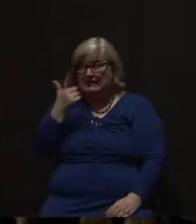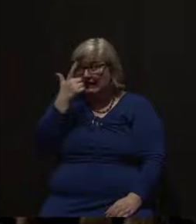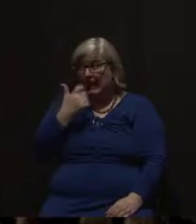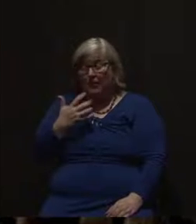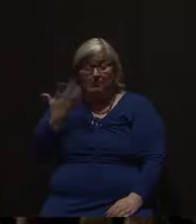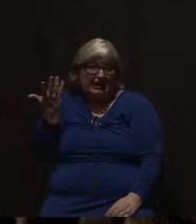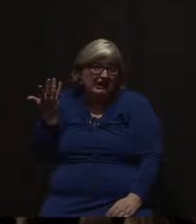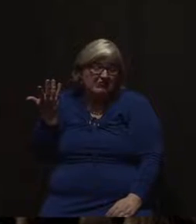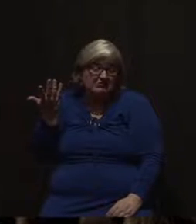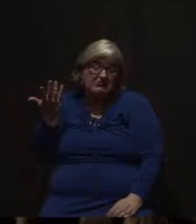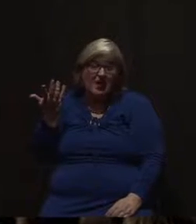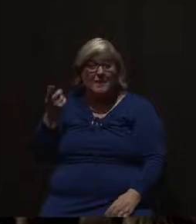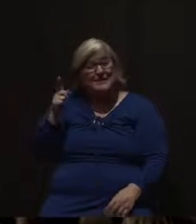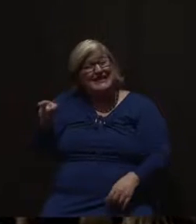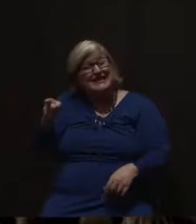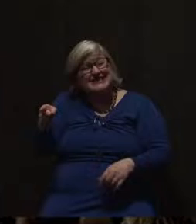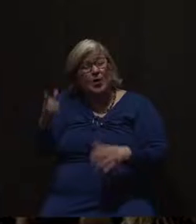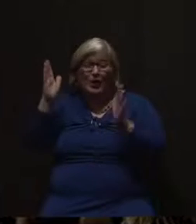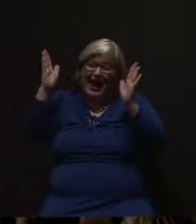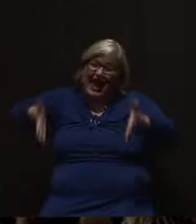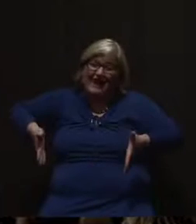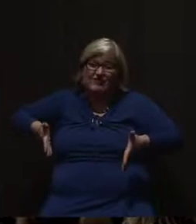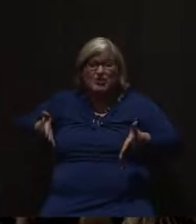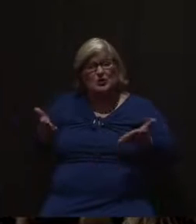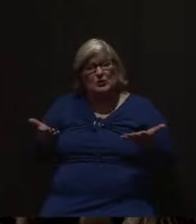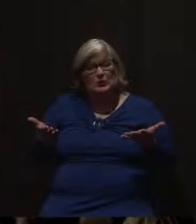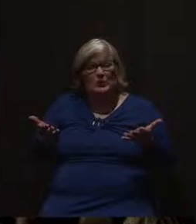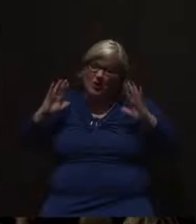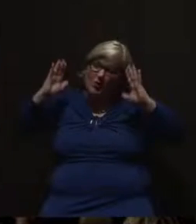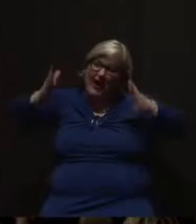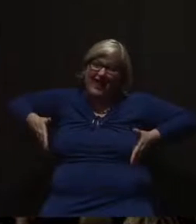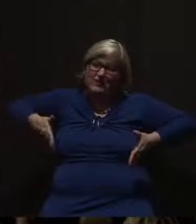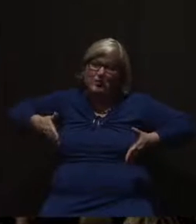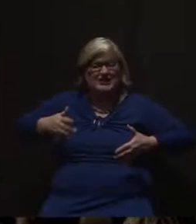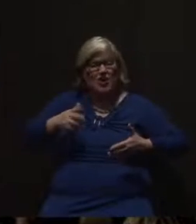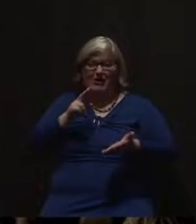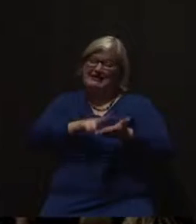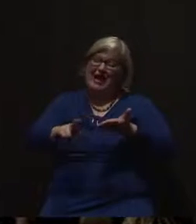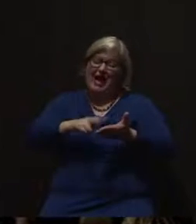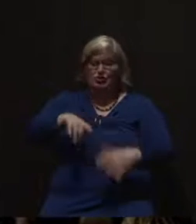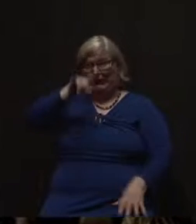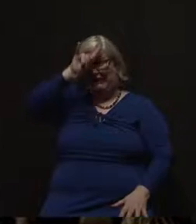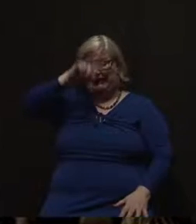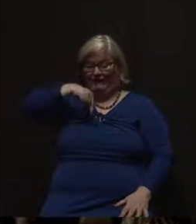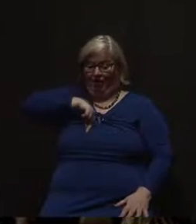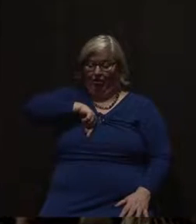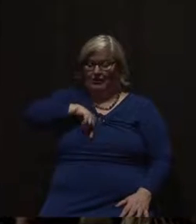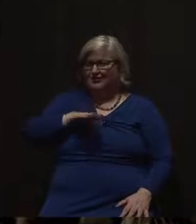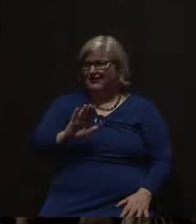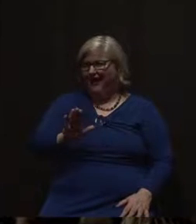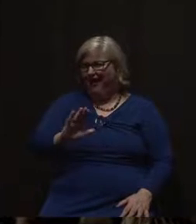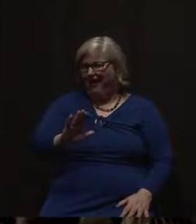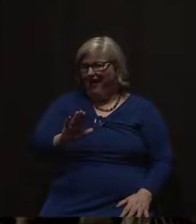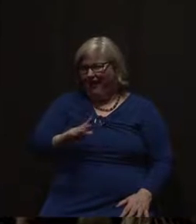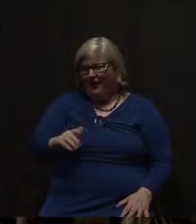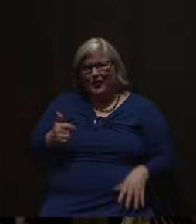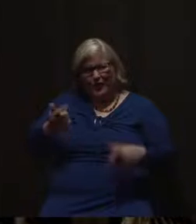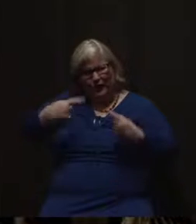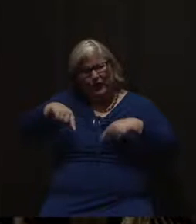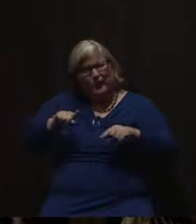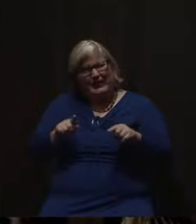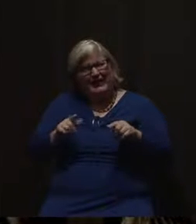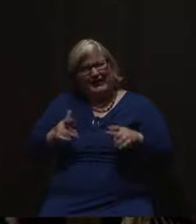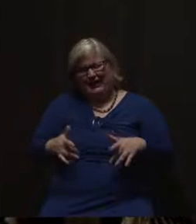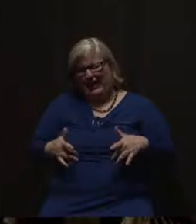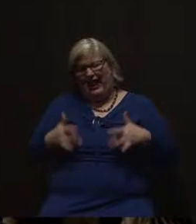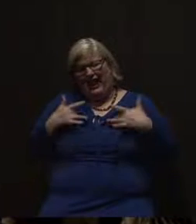so, but that's not, we don't have to fight against our intrinsic evil. We've got to make it possible for us to live in these